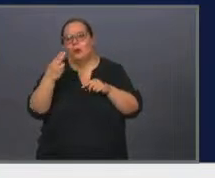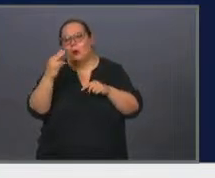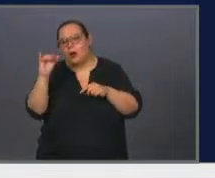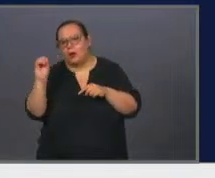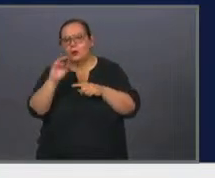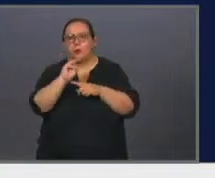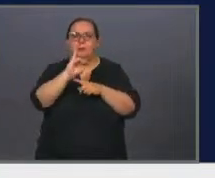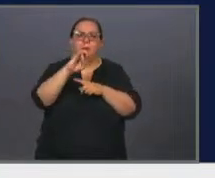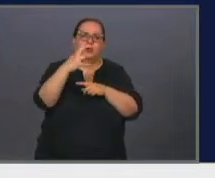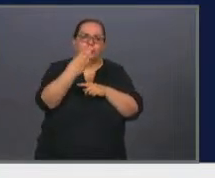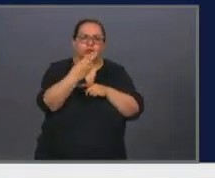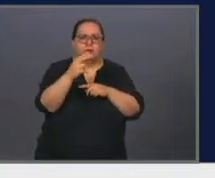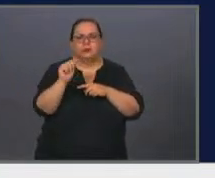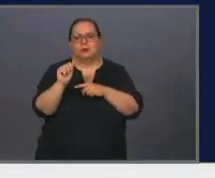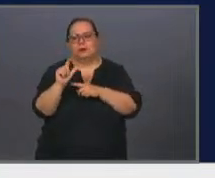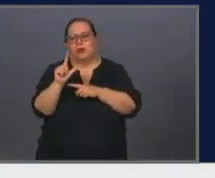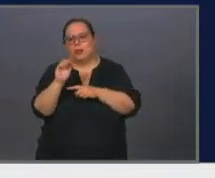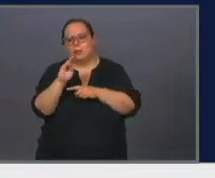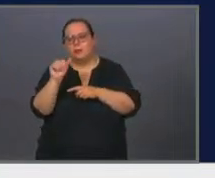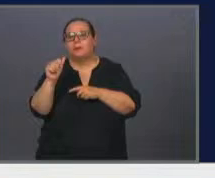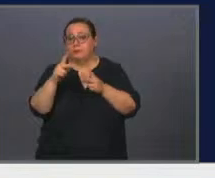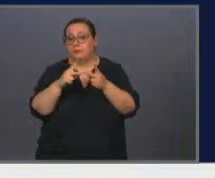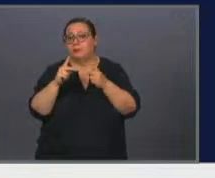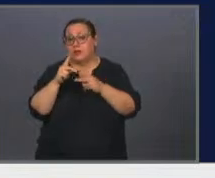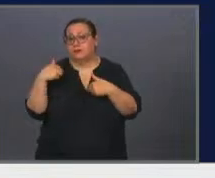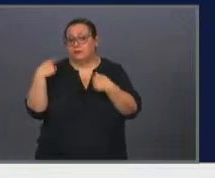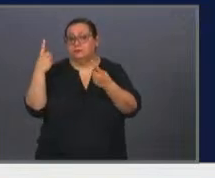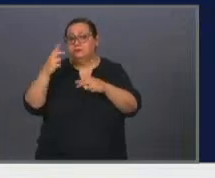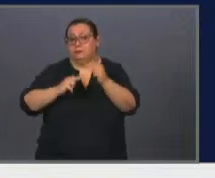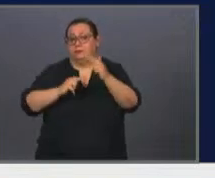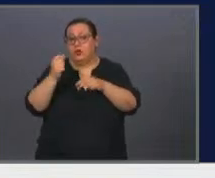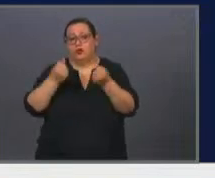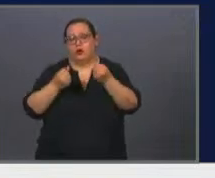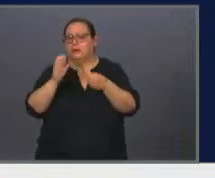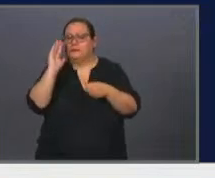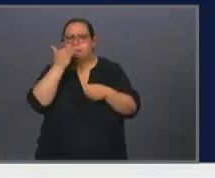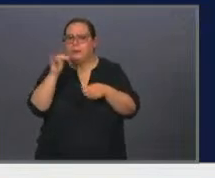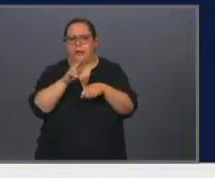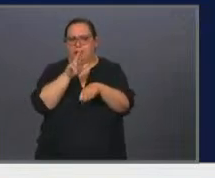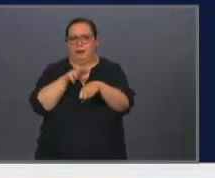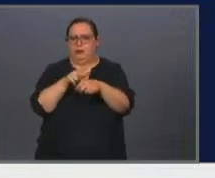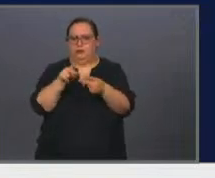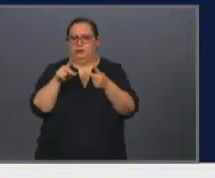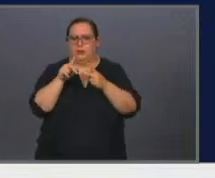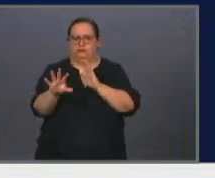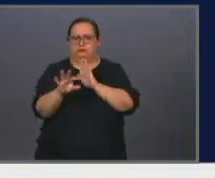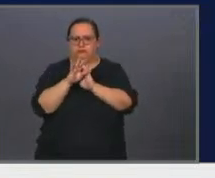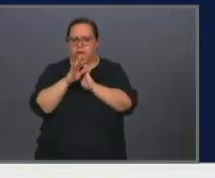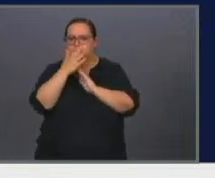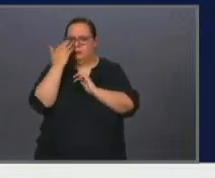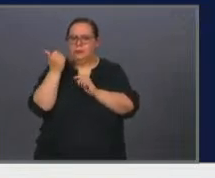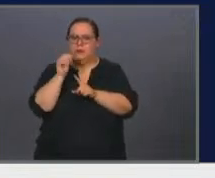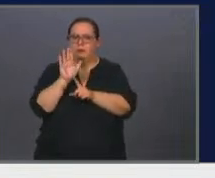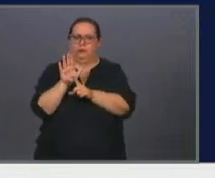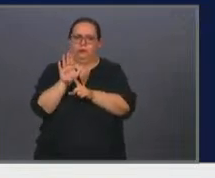Alabama, places that had built cars, and this seemed like a natural place for them because this was